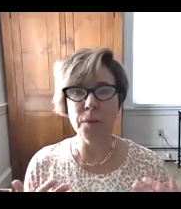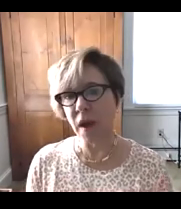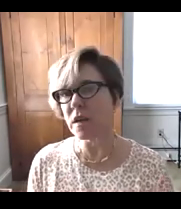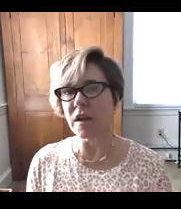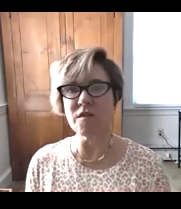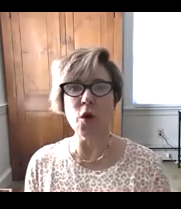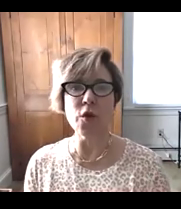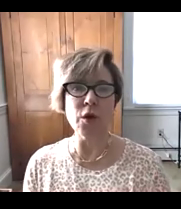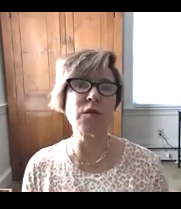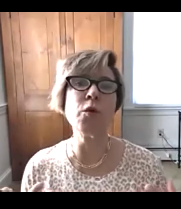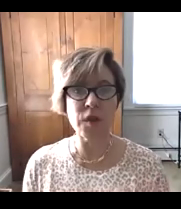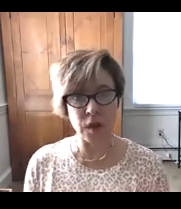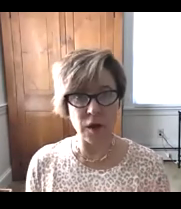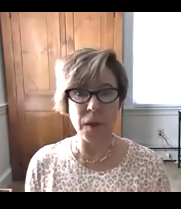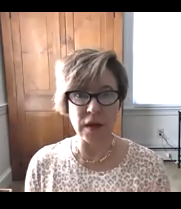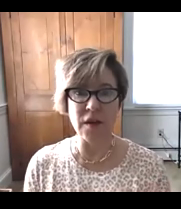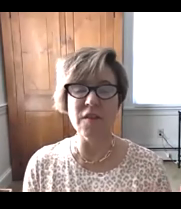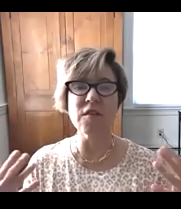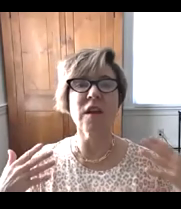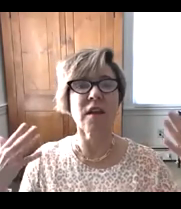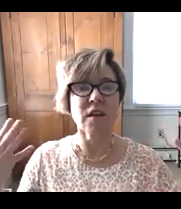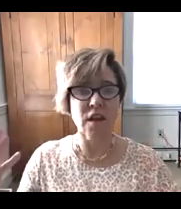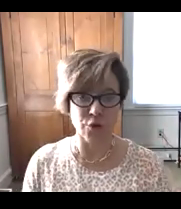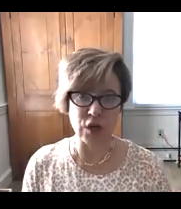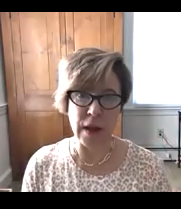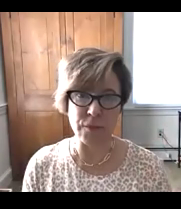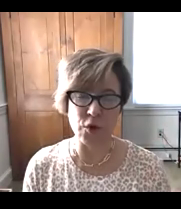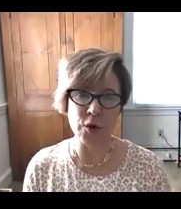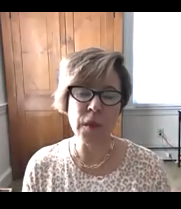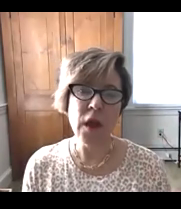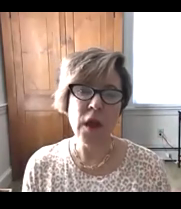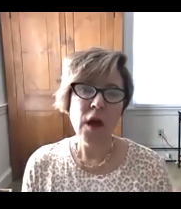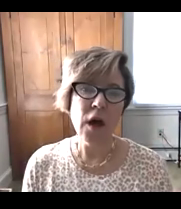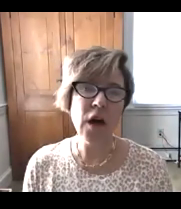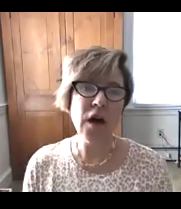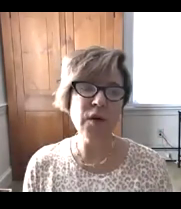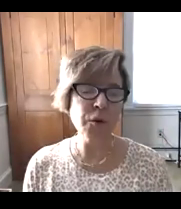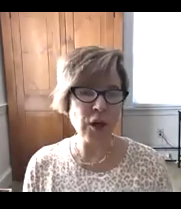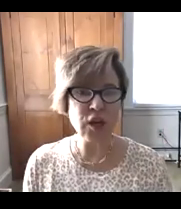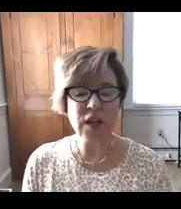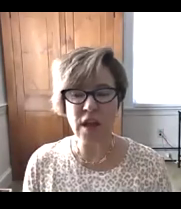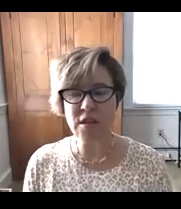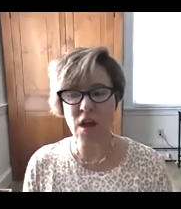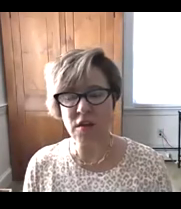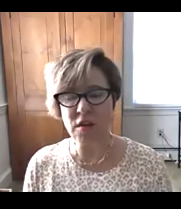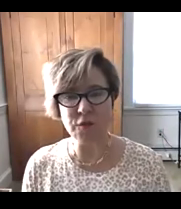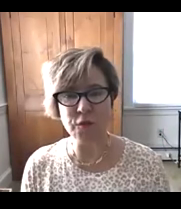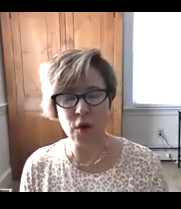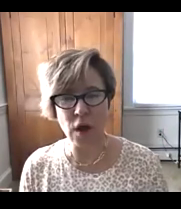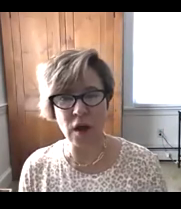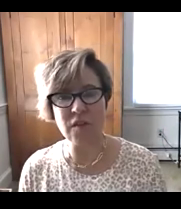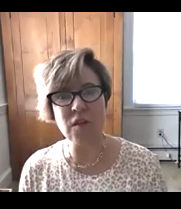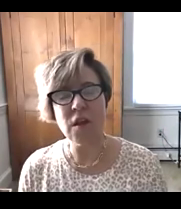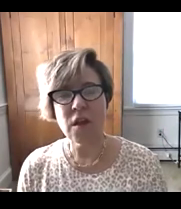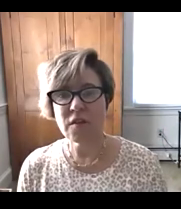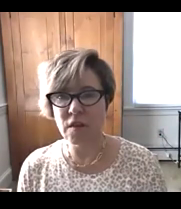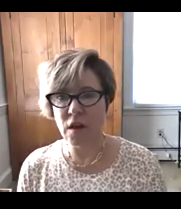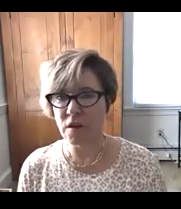an appendix, although it's more than an appendix. It's like another chapter of a project that Don did for